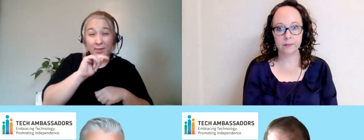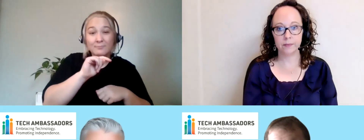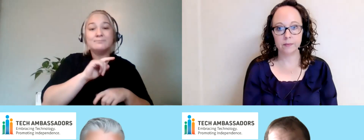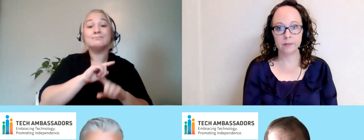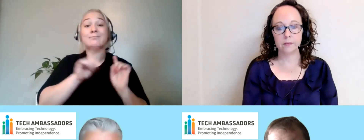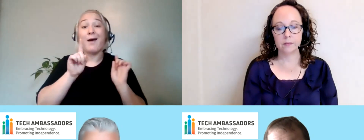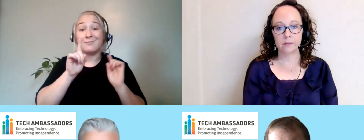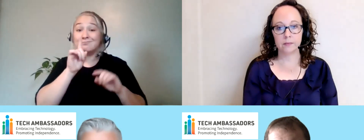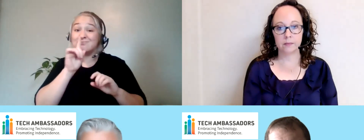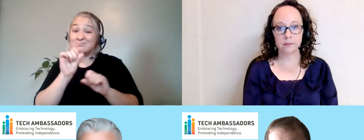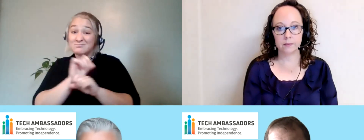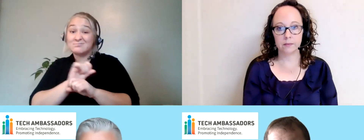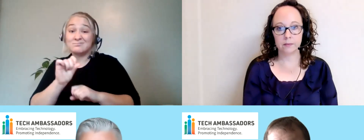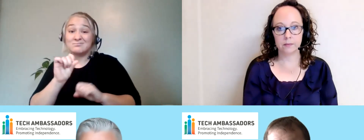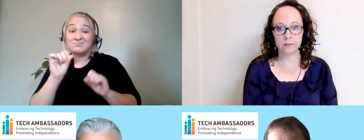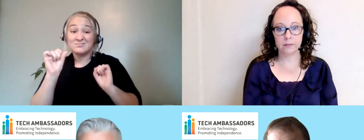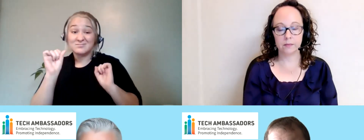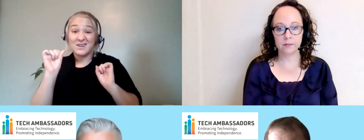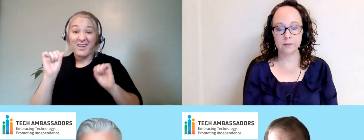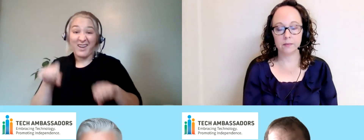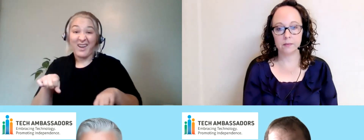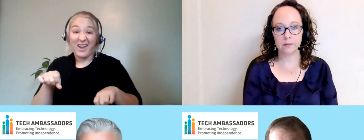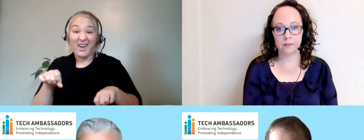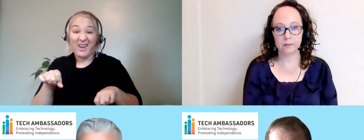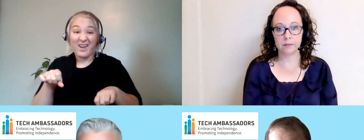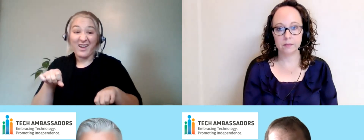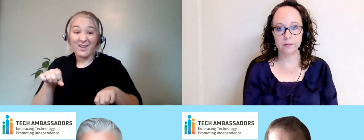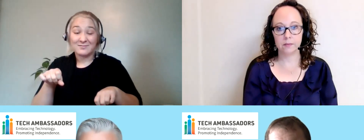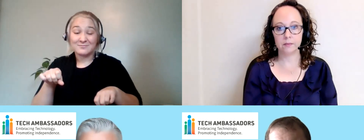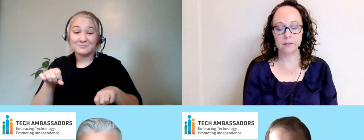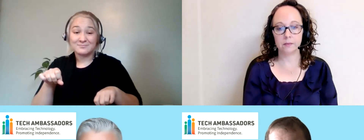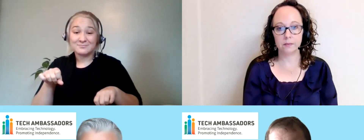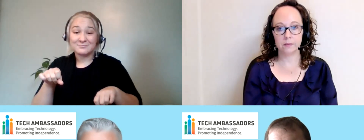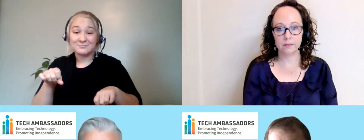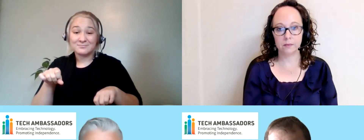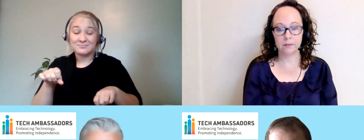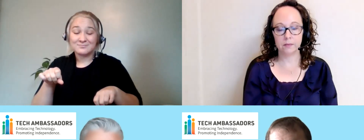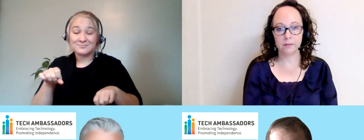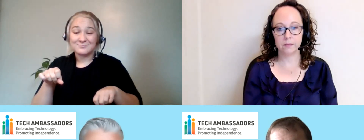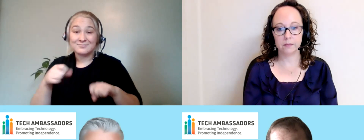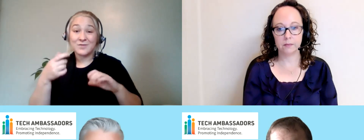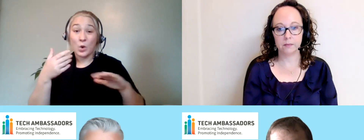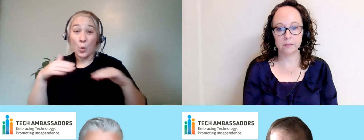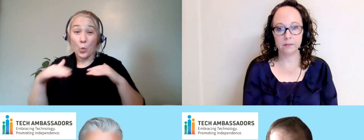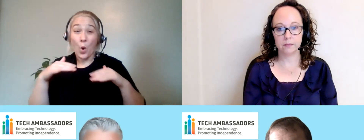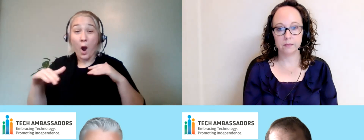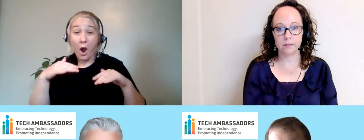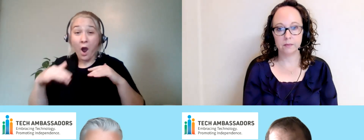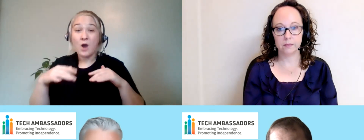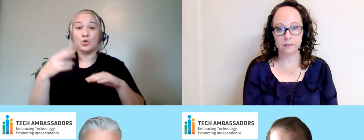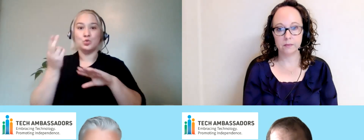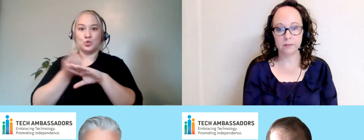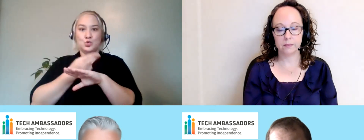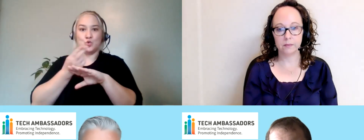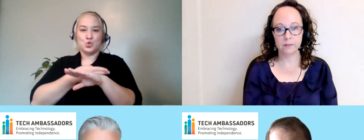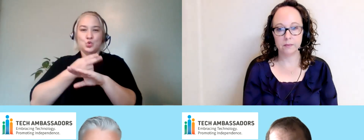is actually able to let you walk with the magnifier because